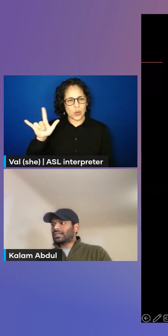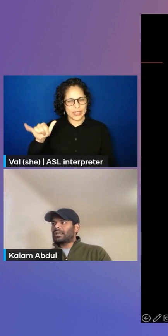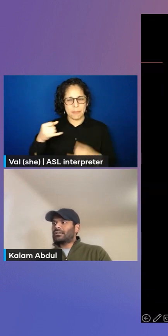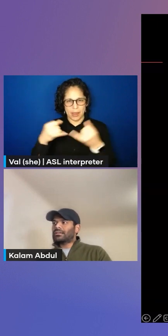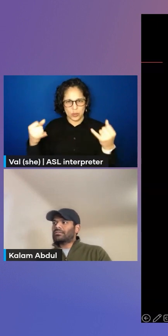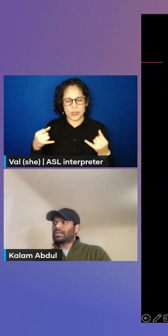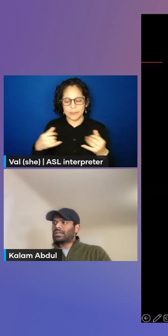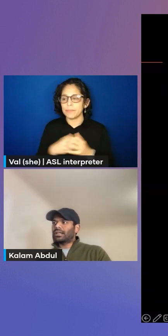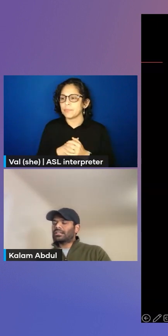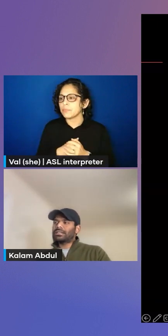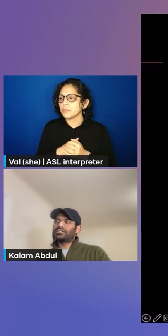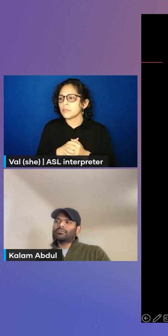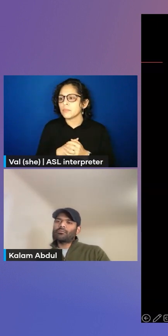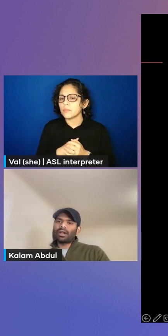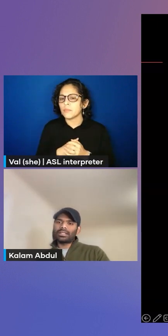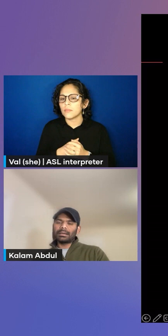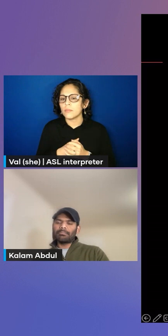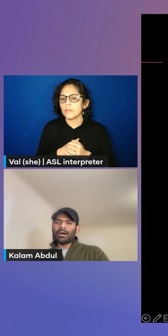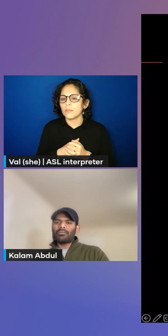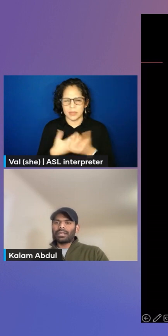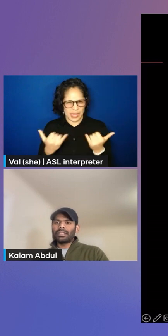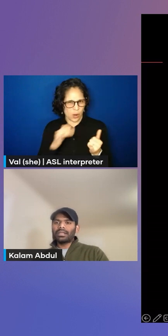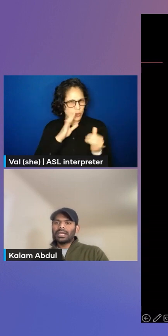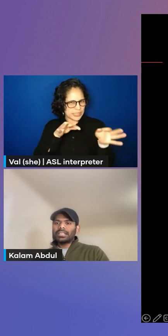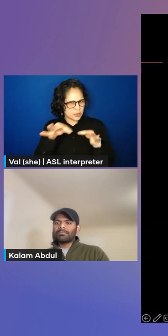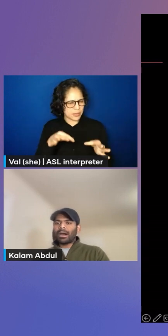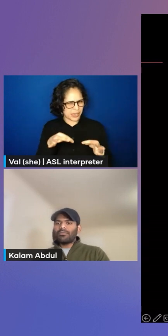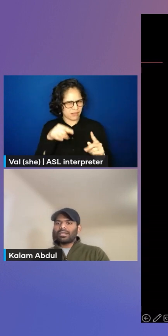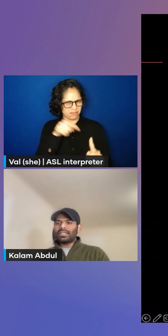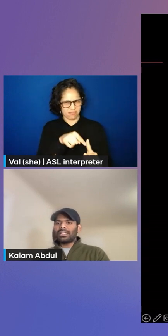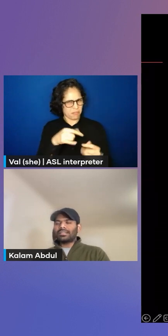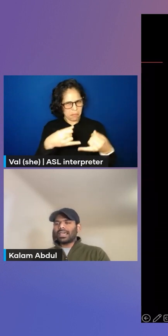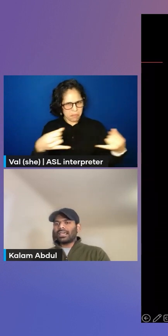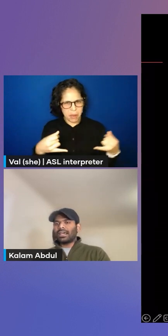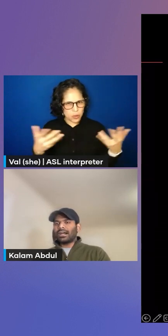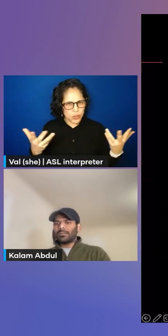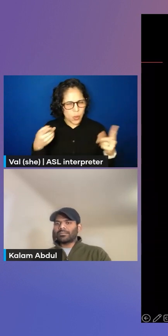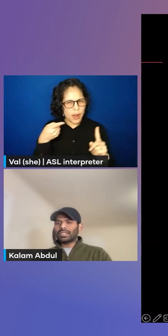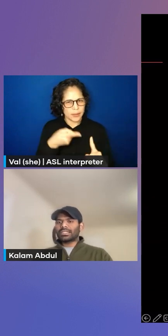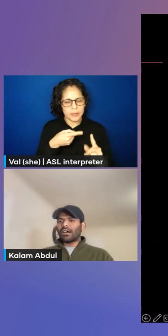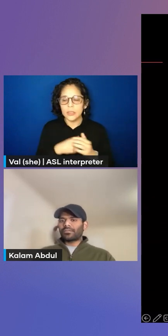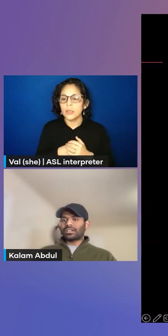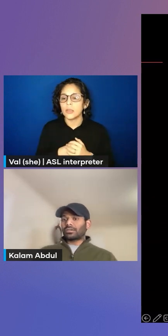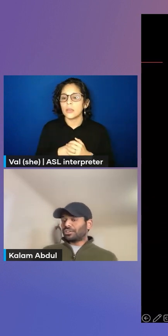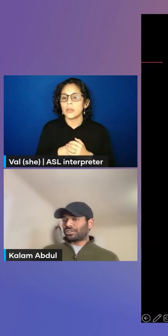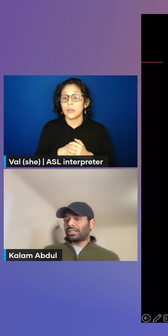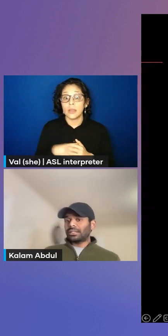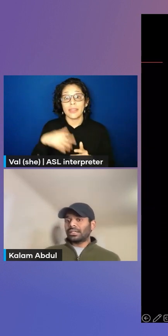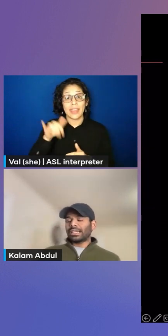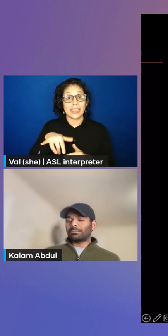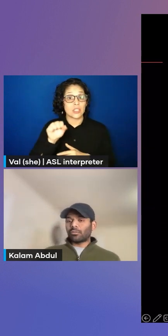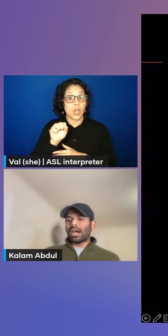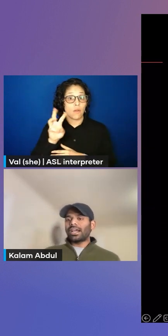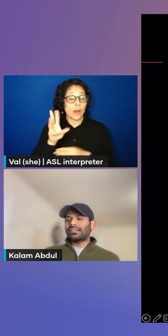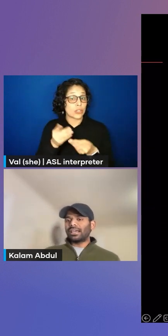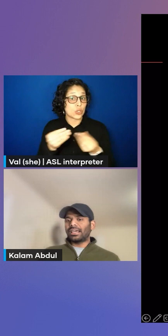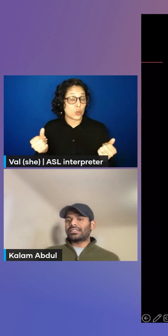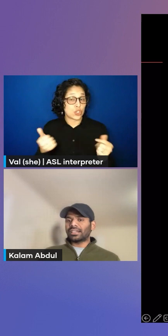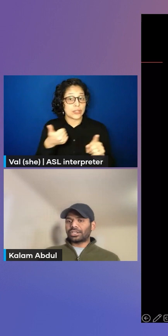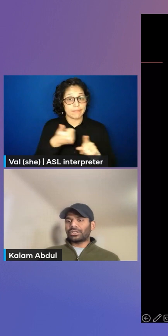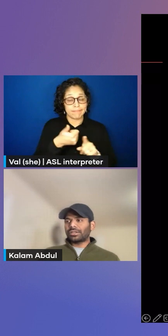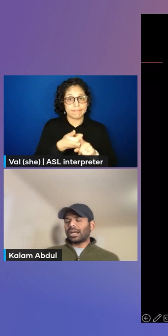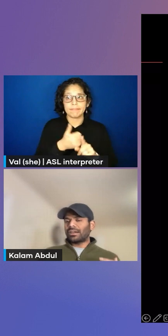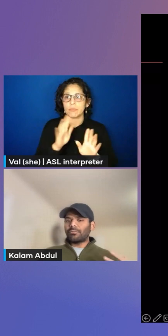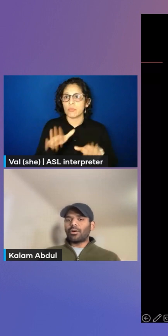of understand you what is the boundary. So boundary is a software solution that provides